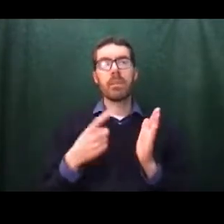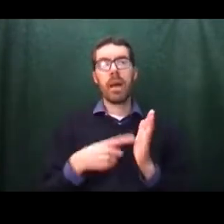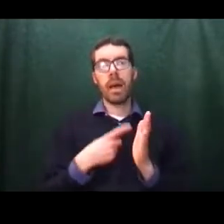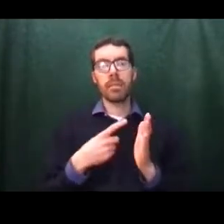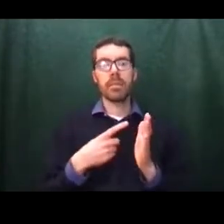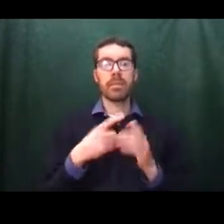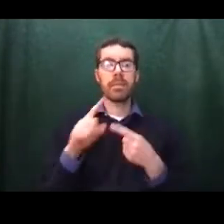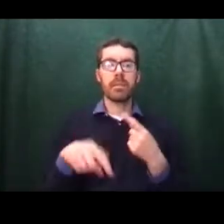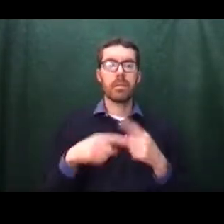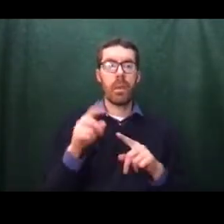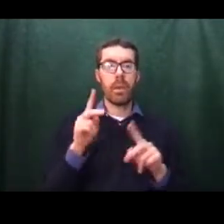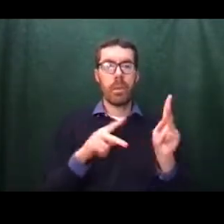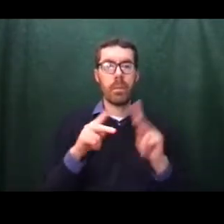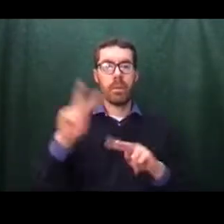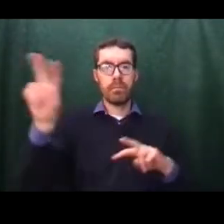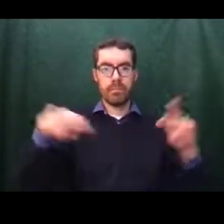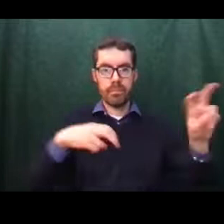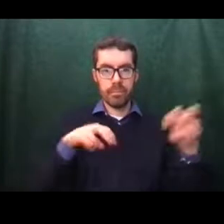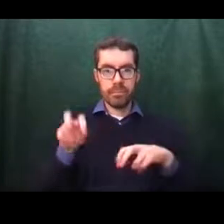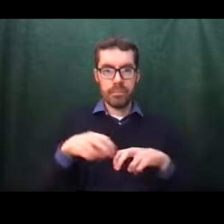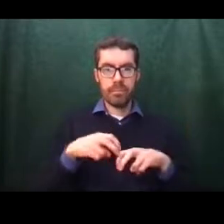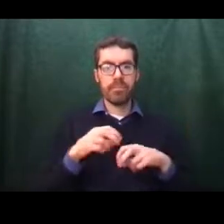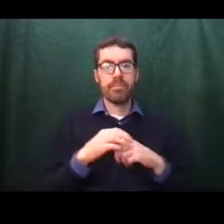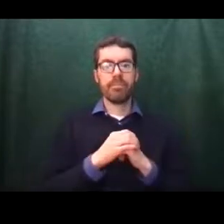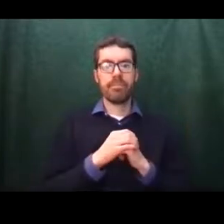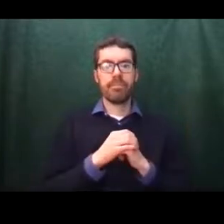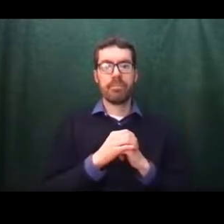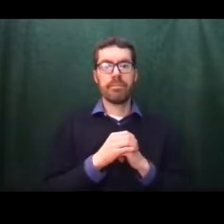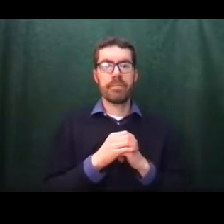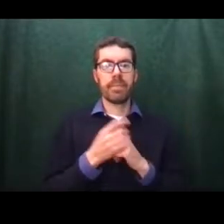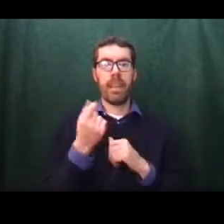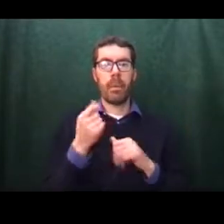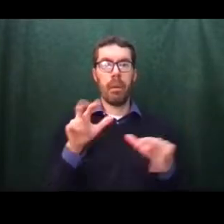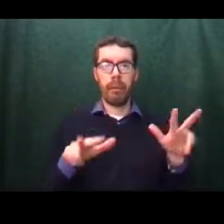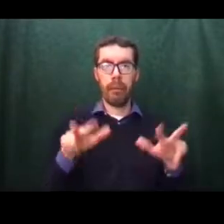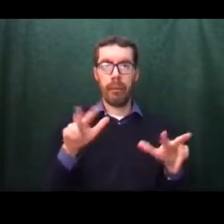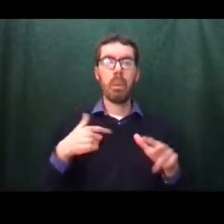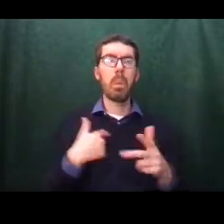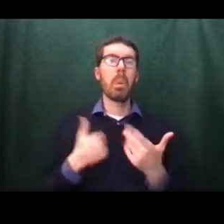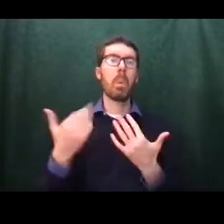spaces, things can get a little wonky. So